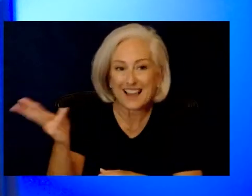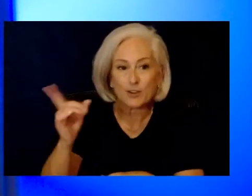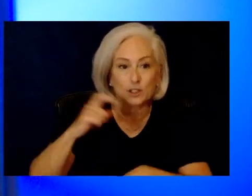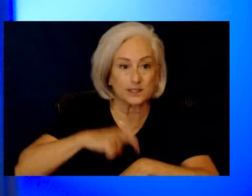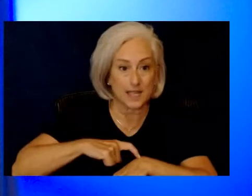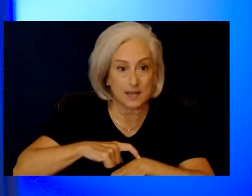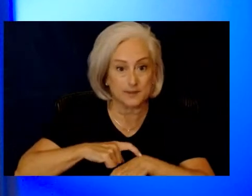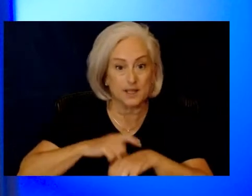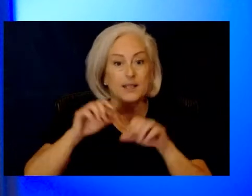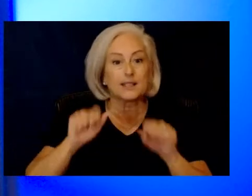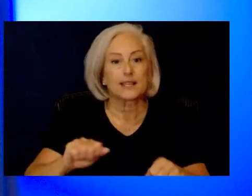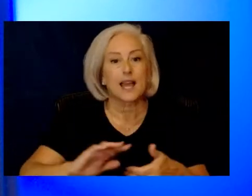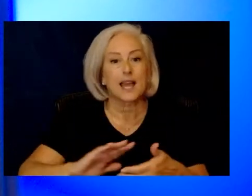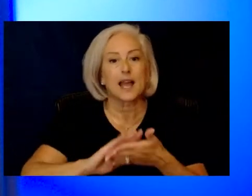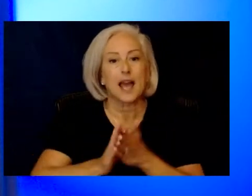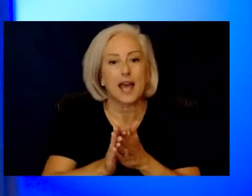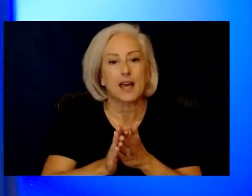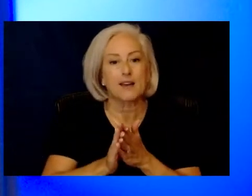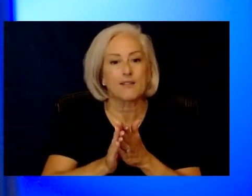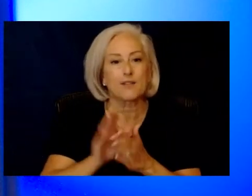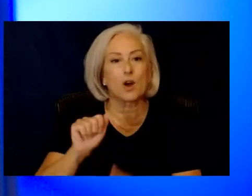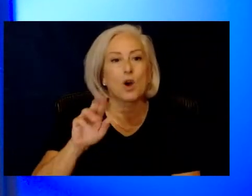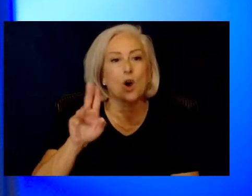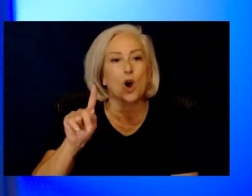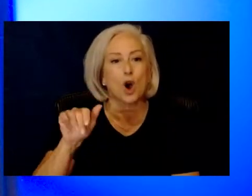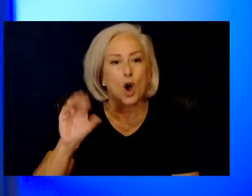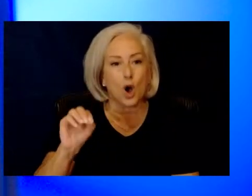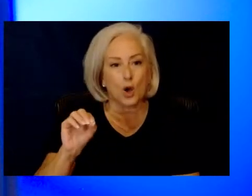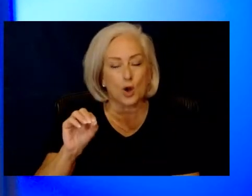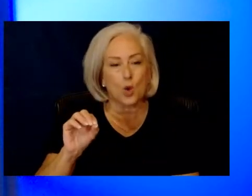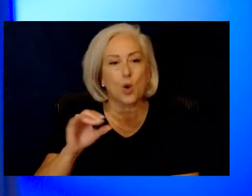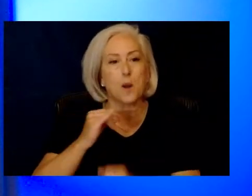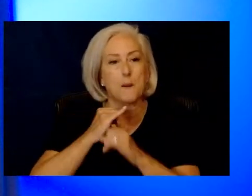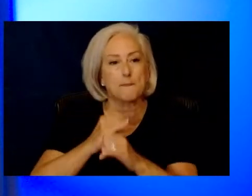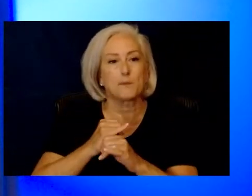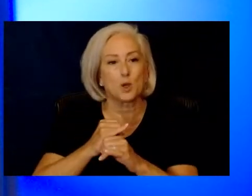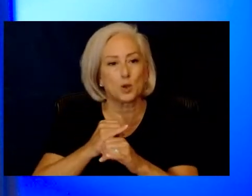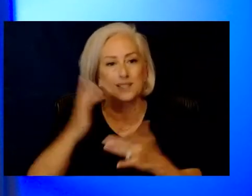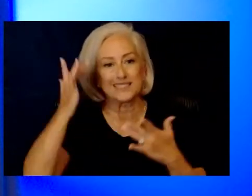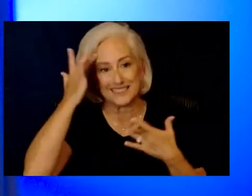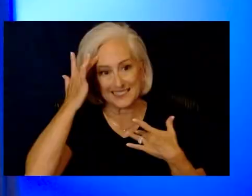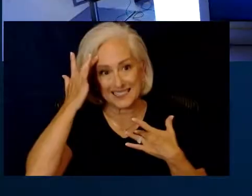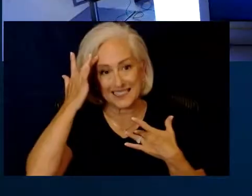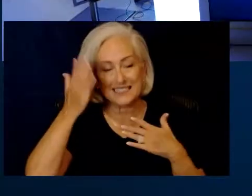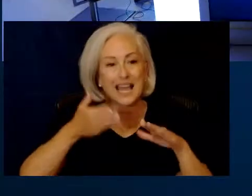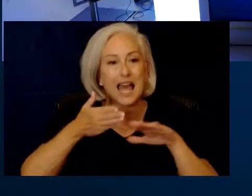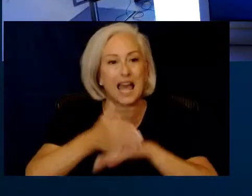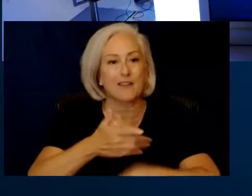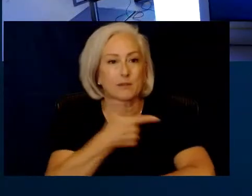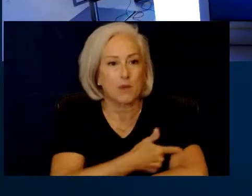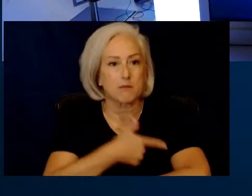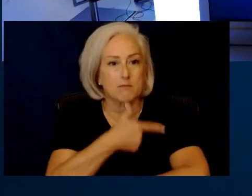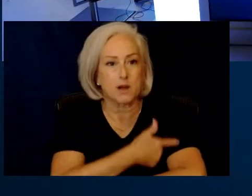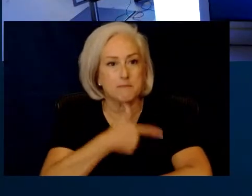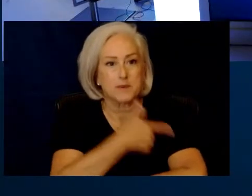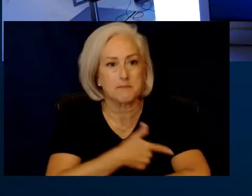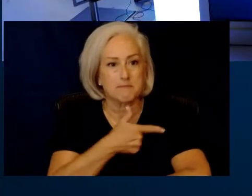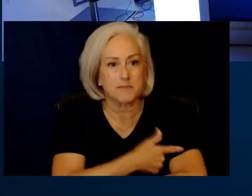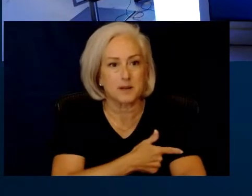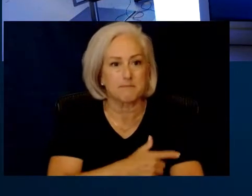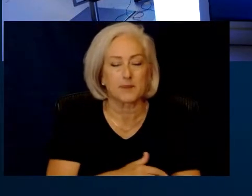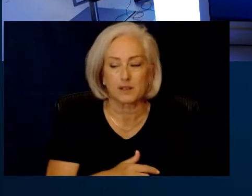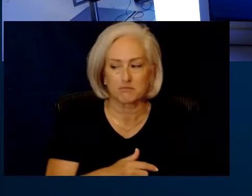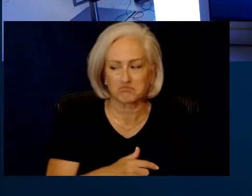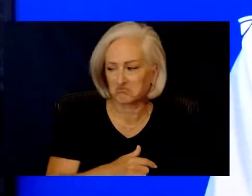have autoimmune diseases after getting vaccinated over and over again? We are just not seeing that, Hawkeye. Yeah,